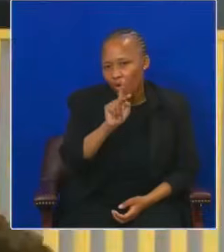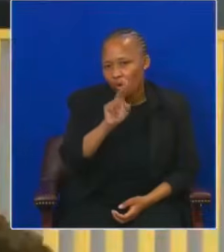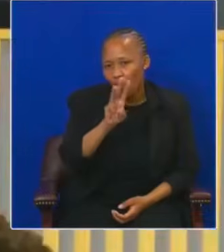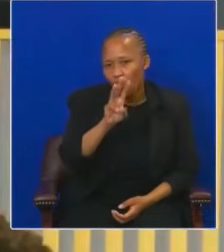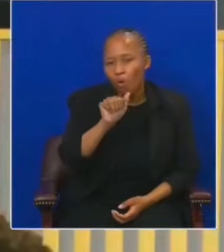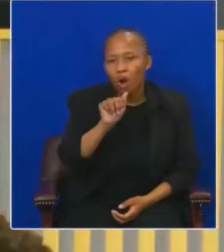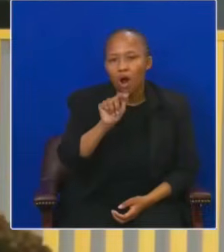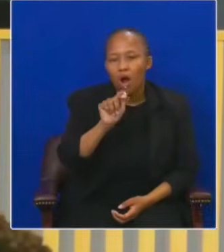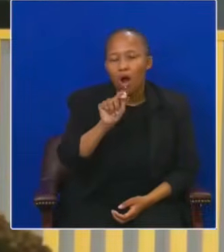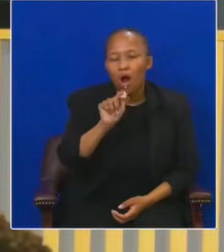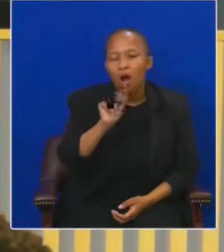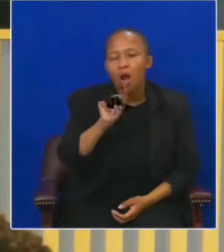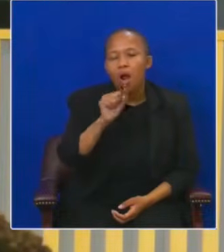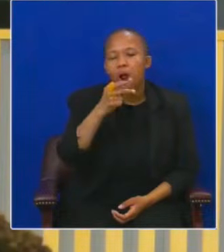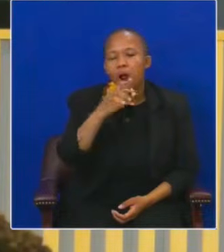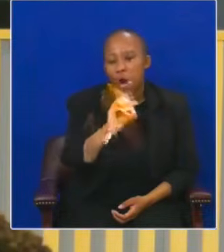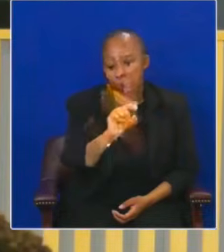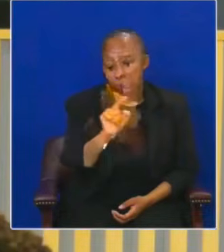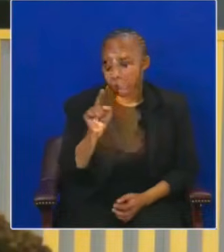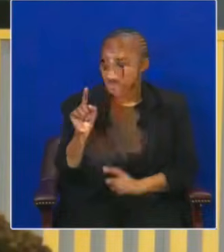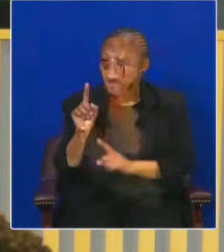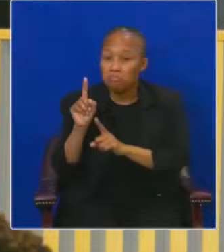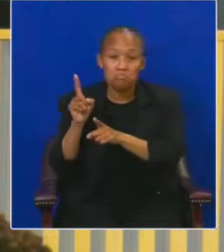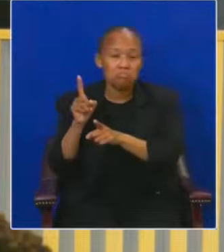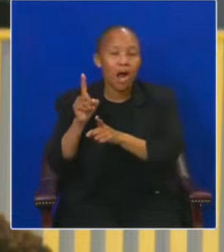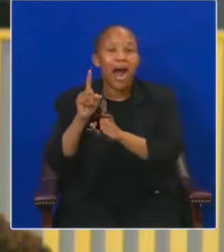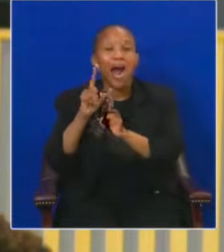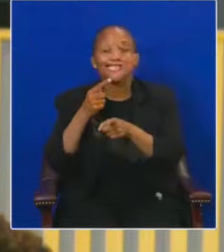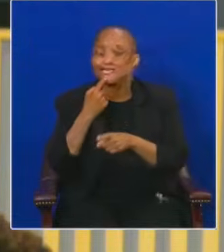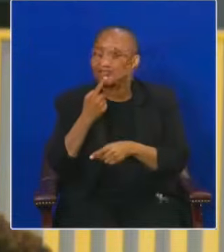were not related.